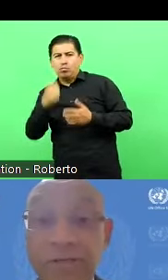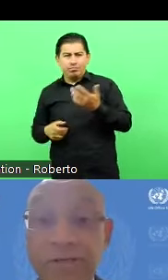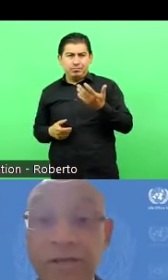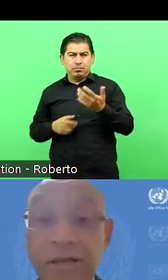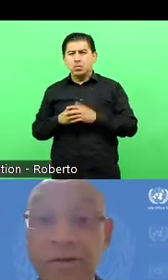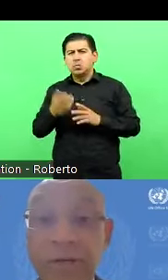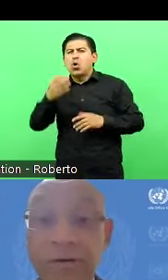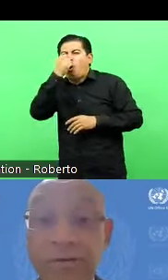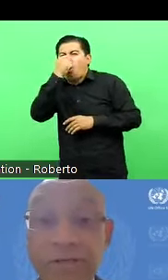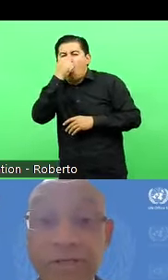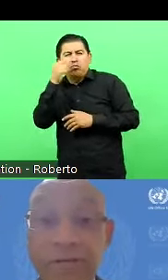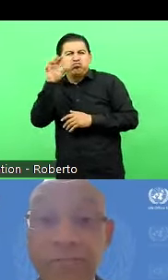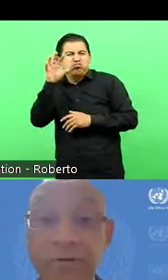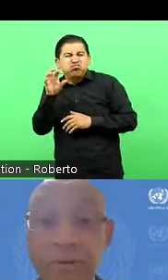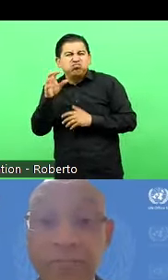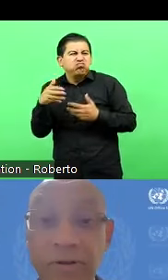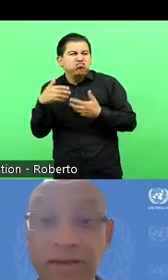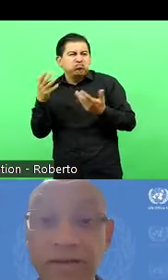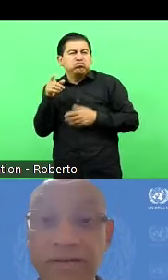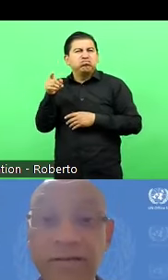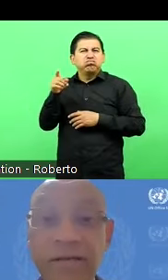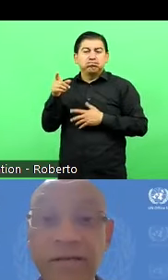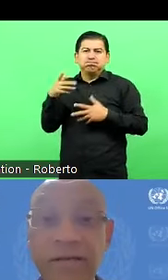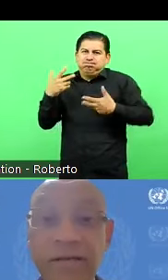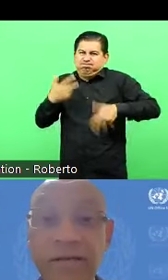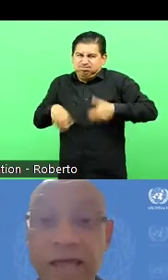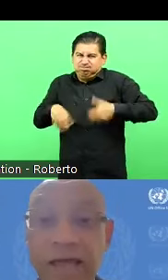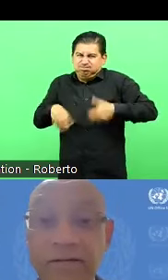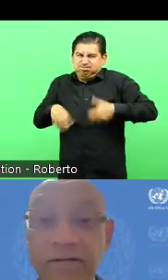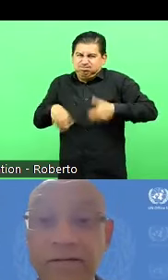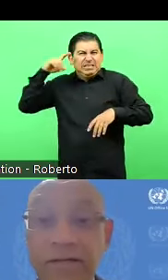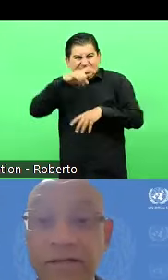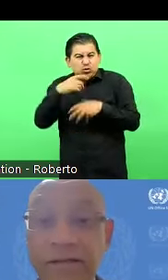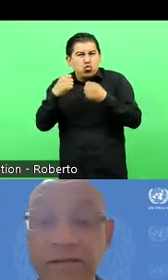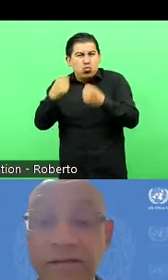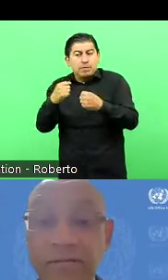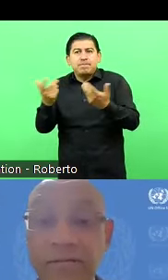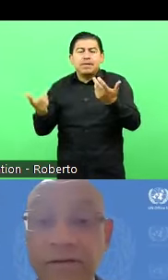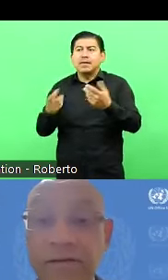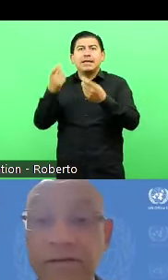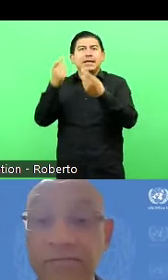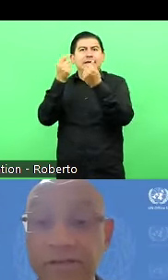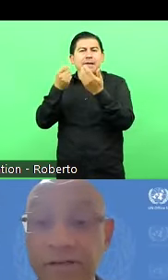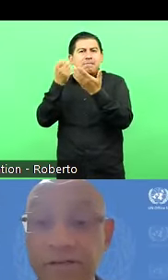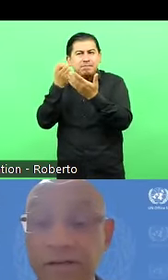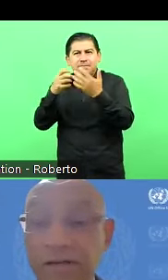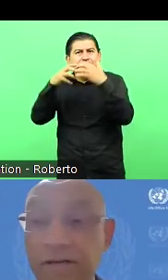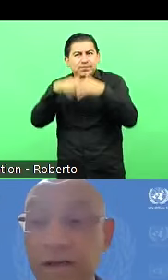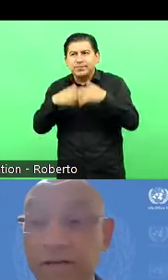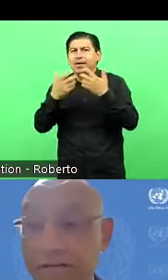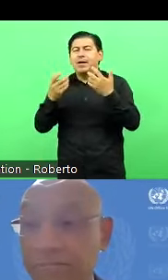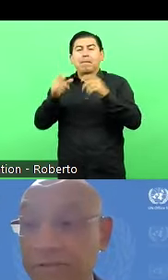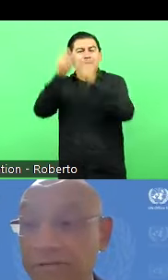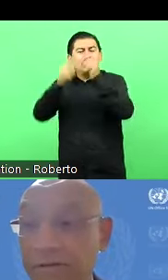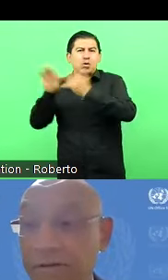ones, which is economic losses, number of people affected, and critical infrastructure